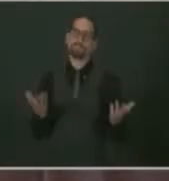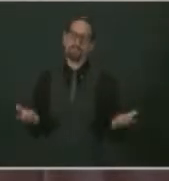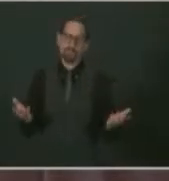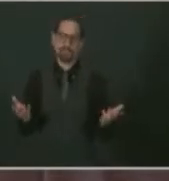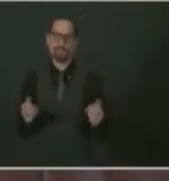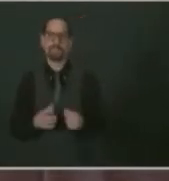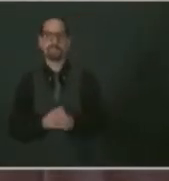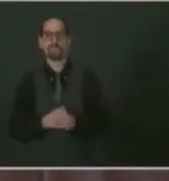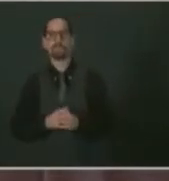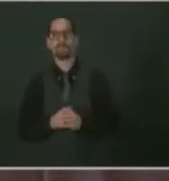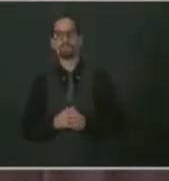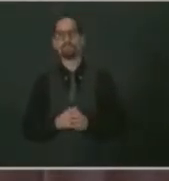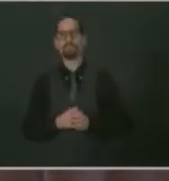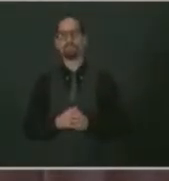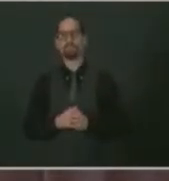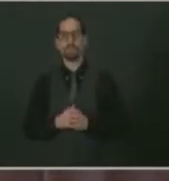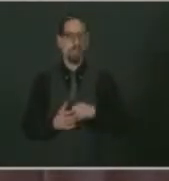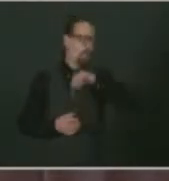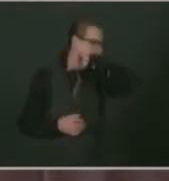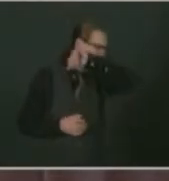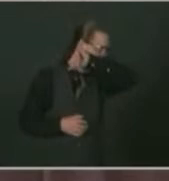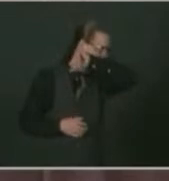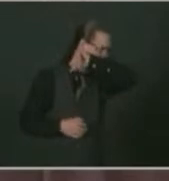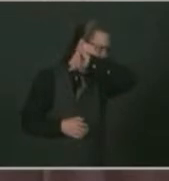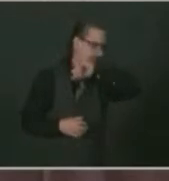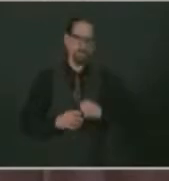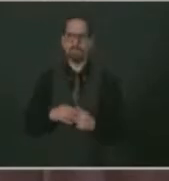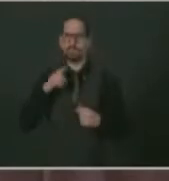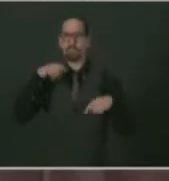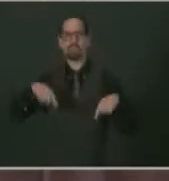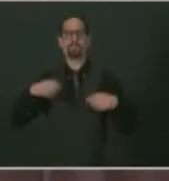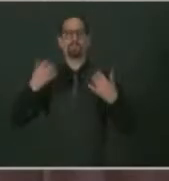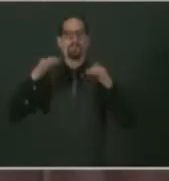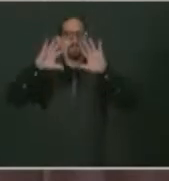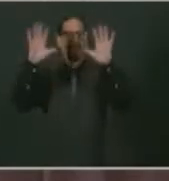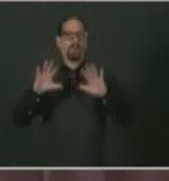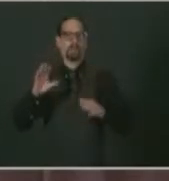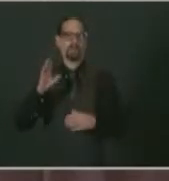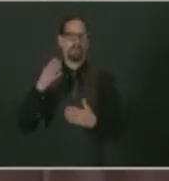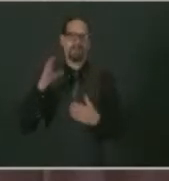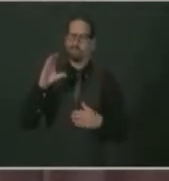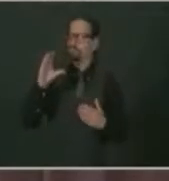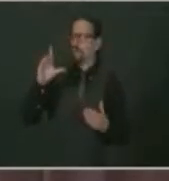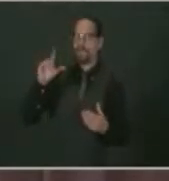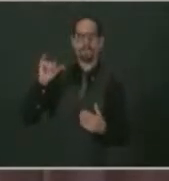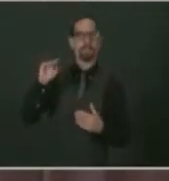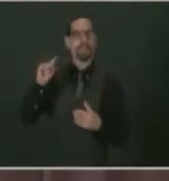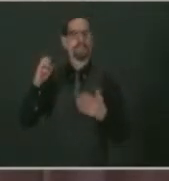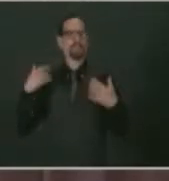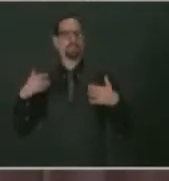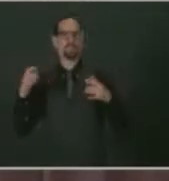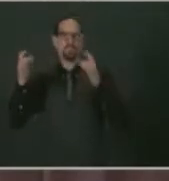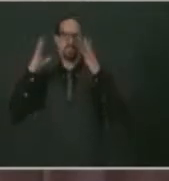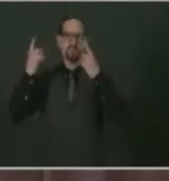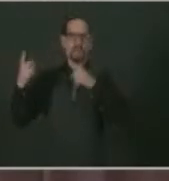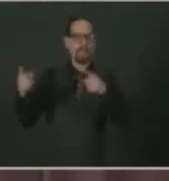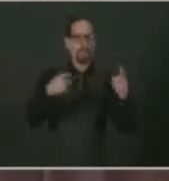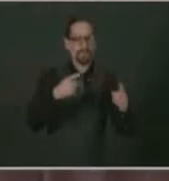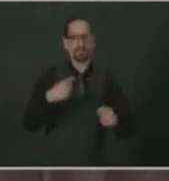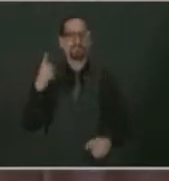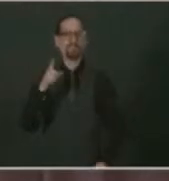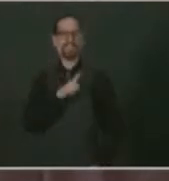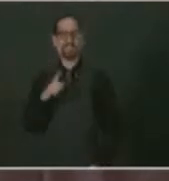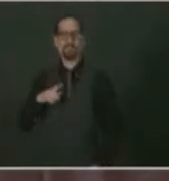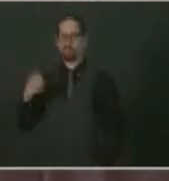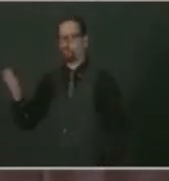that's going to happen. So we'll be reviewing that, and once we receive it from the General Assembly, we have not received that yet. I would imagine the first